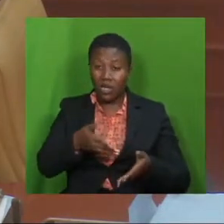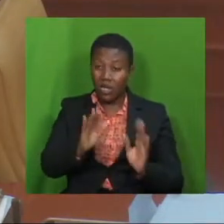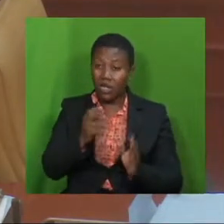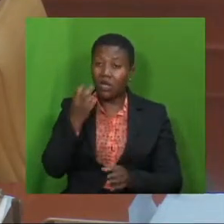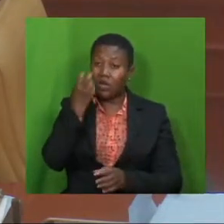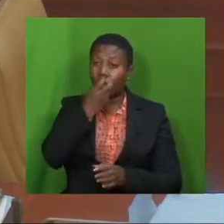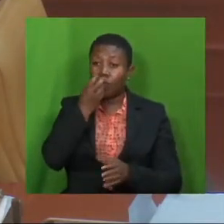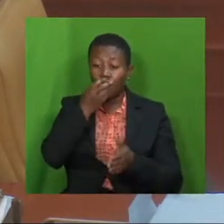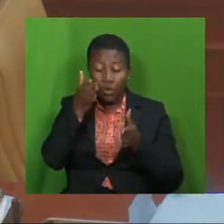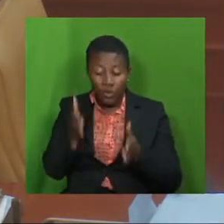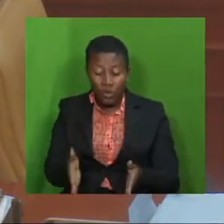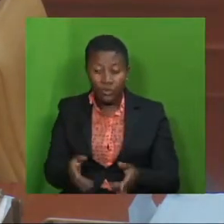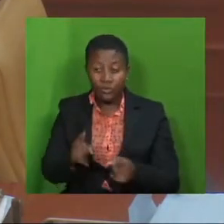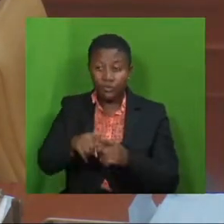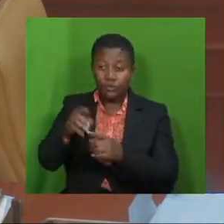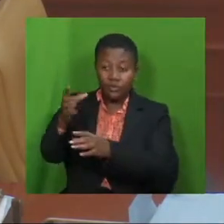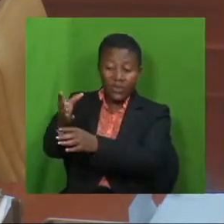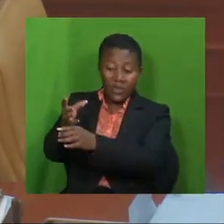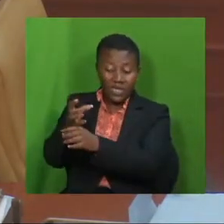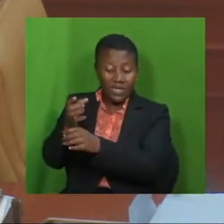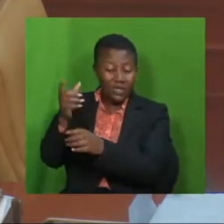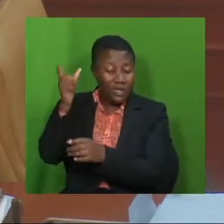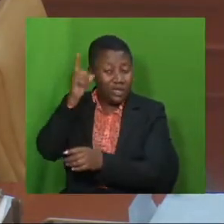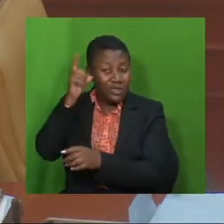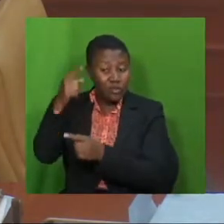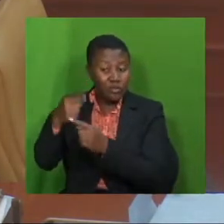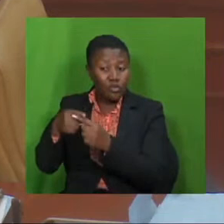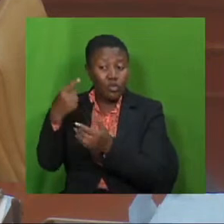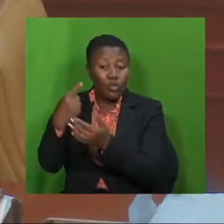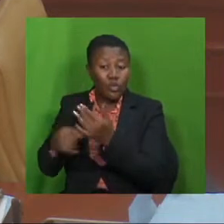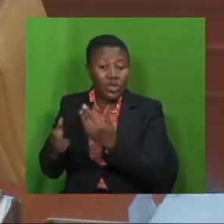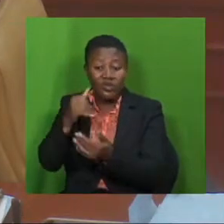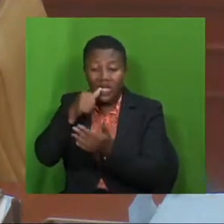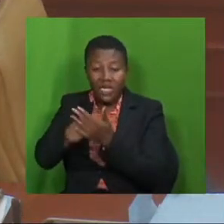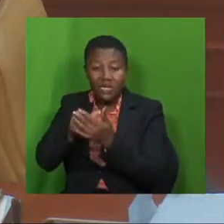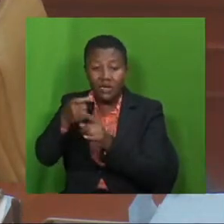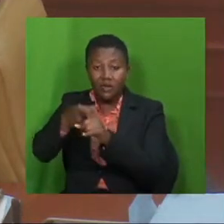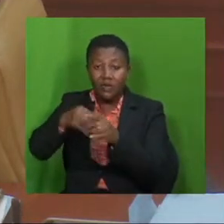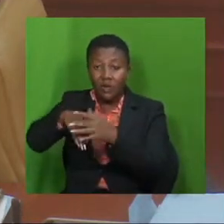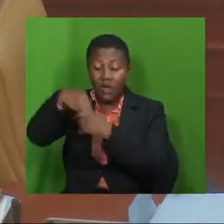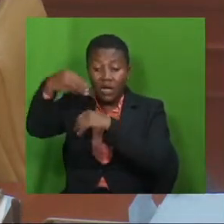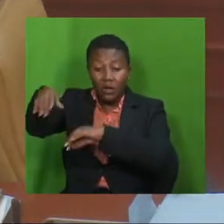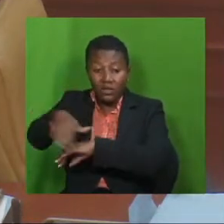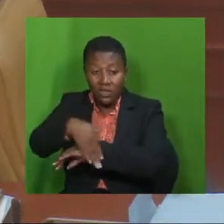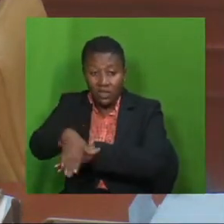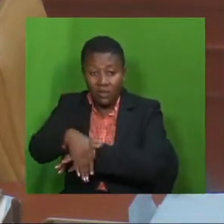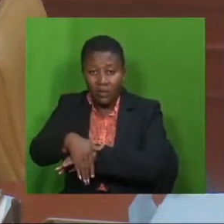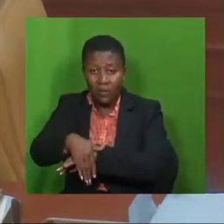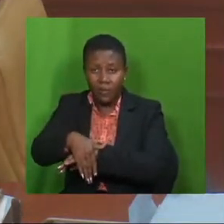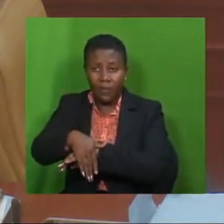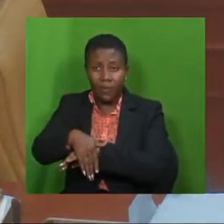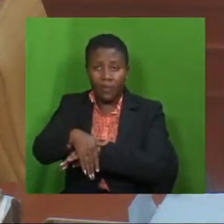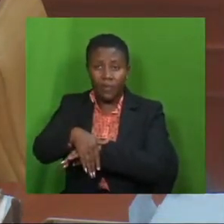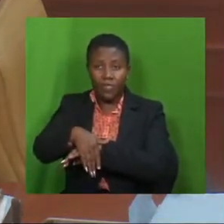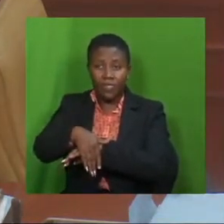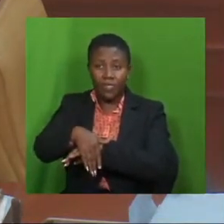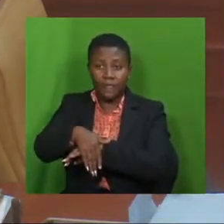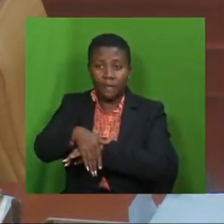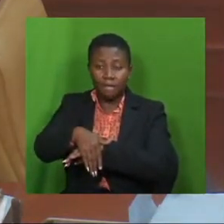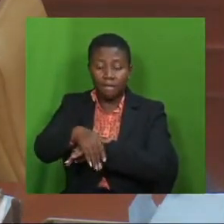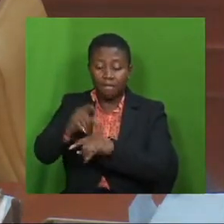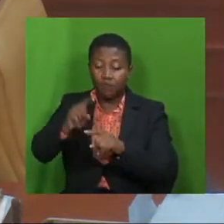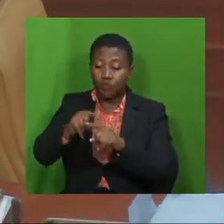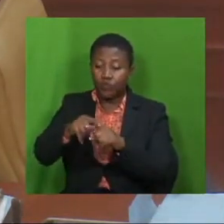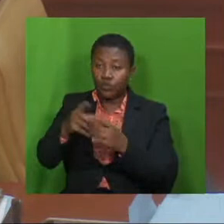take petition from outsiders, and so more too, with petition from outsiders, to defer members of